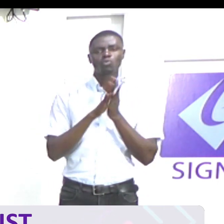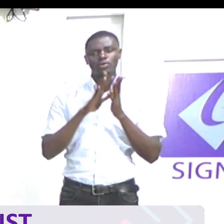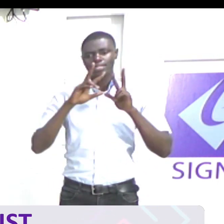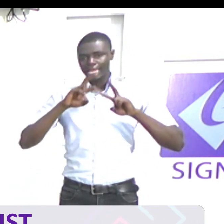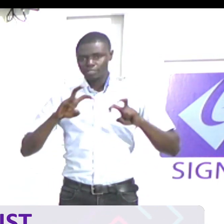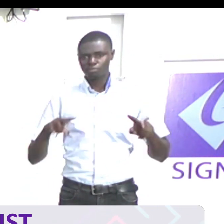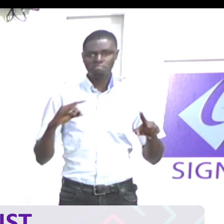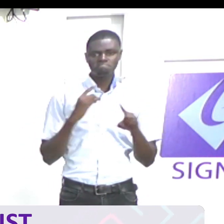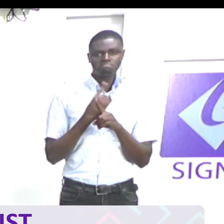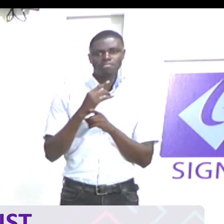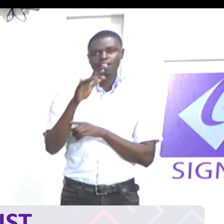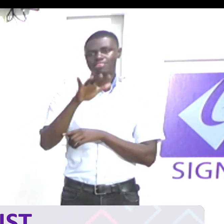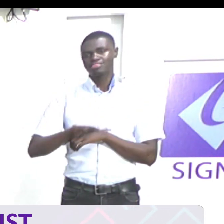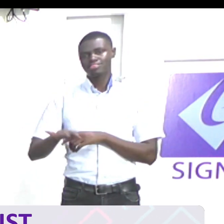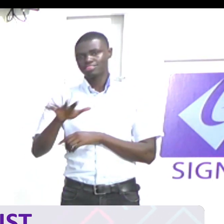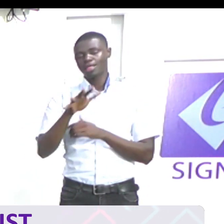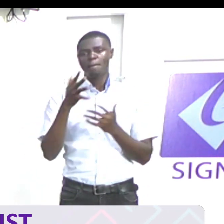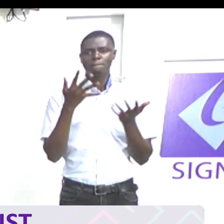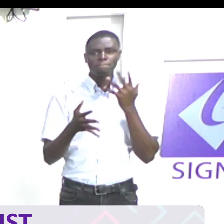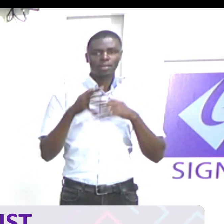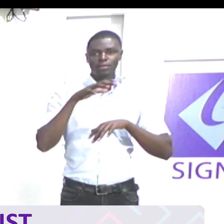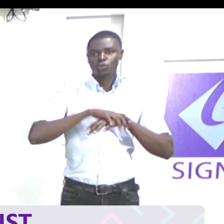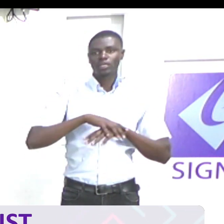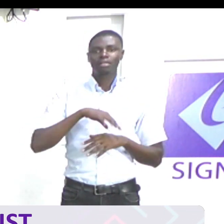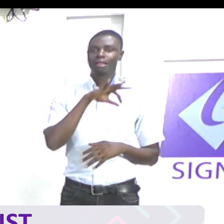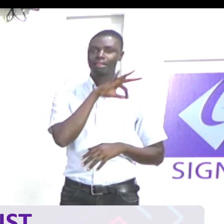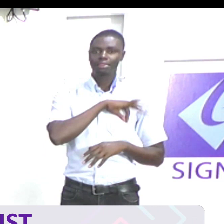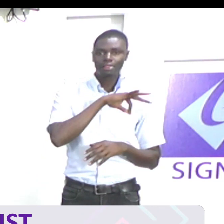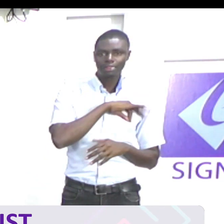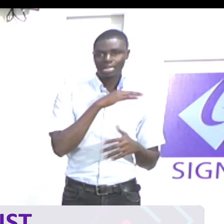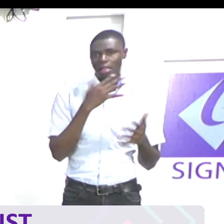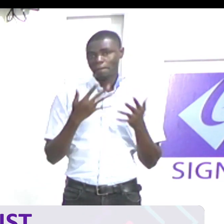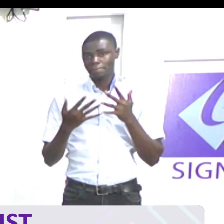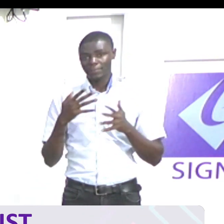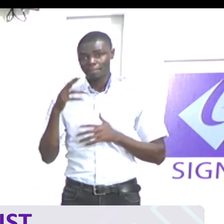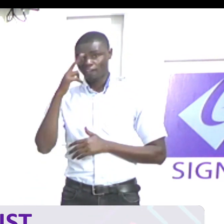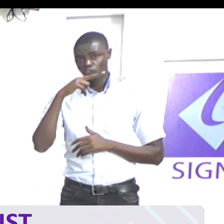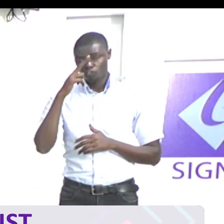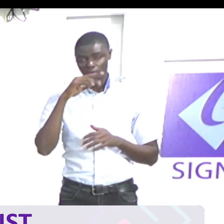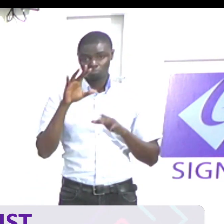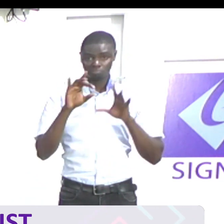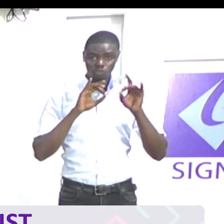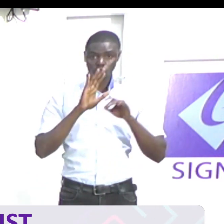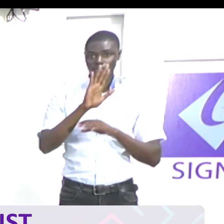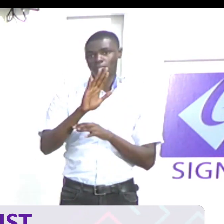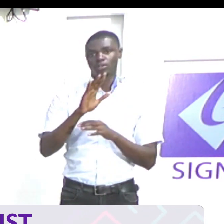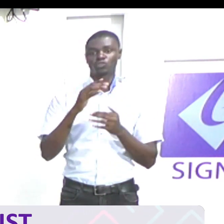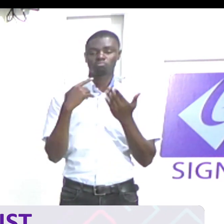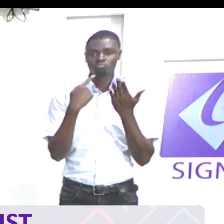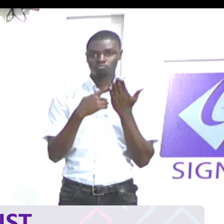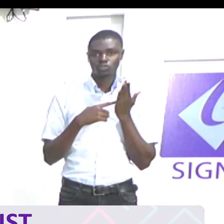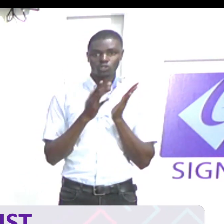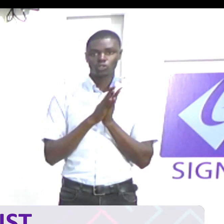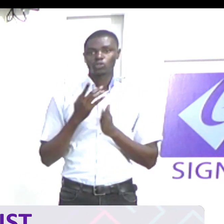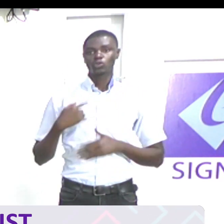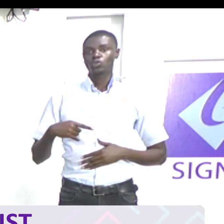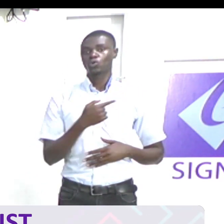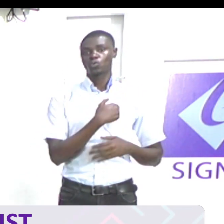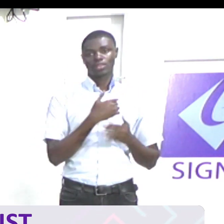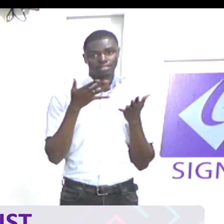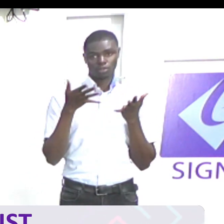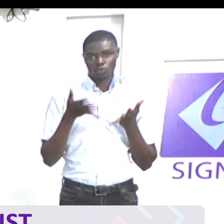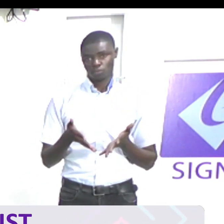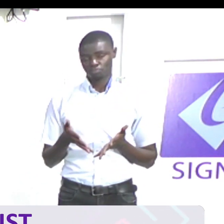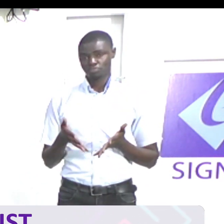exploring different areas, maybe to gain income, or maybe just for fun. But then again, talk to us tonight because that is what we're talking about tonight.